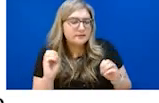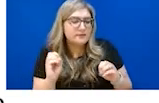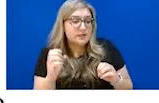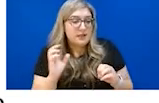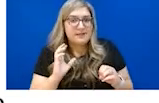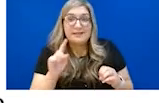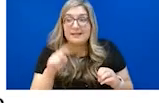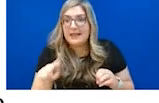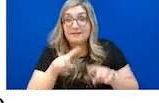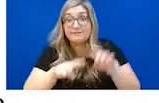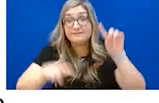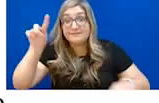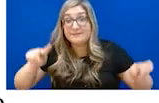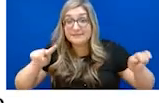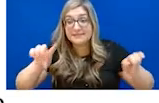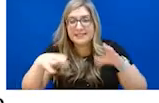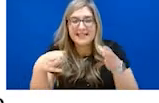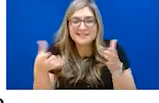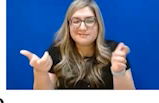same time, though, as it started